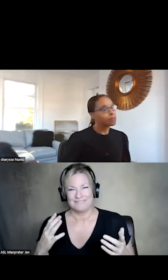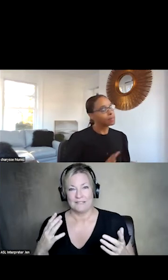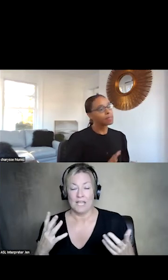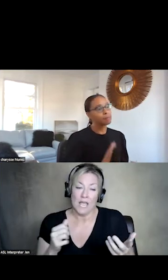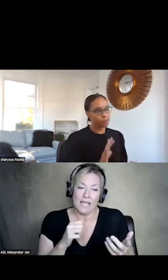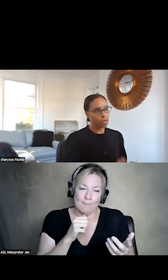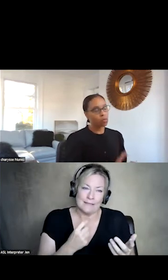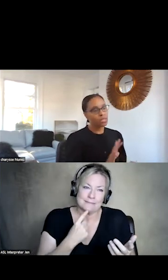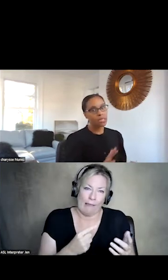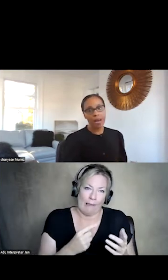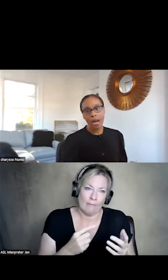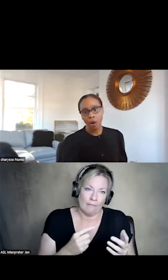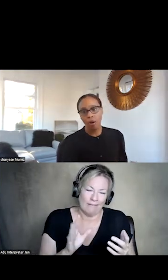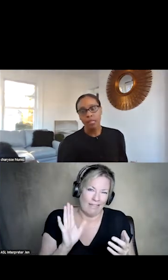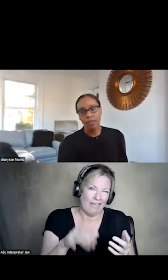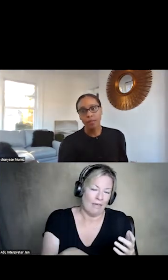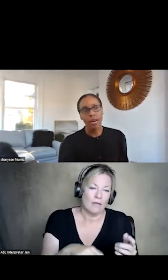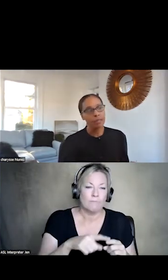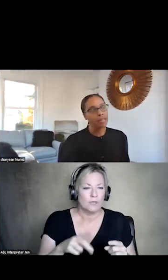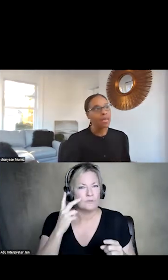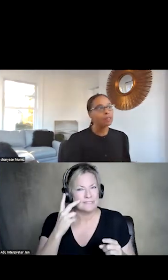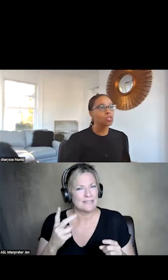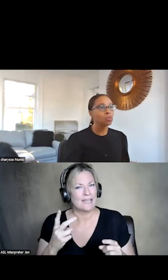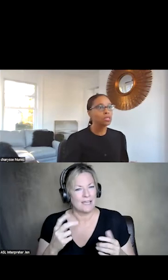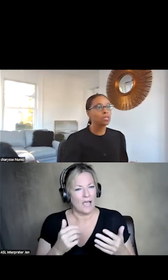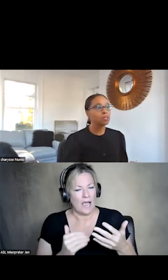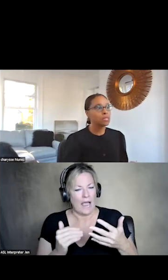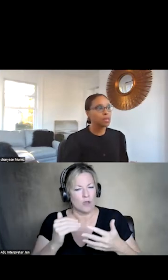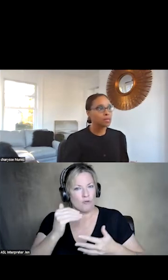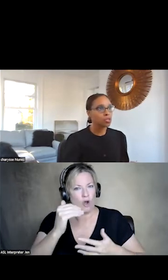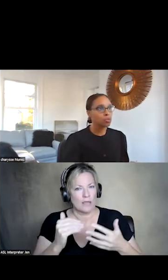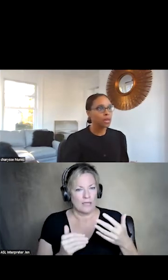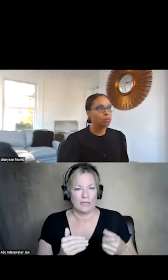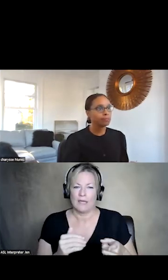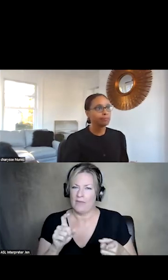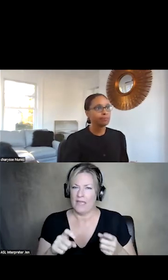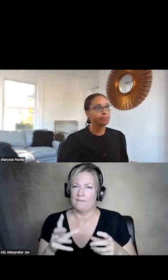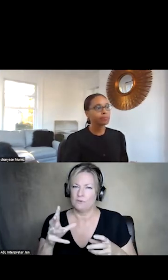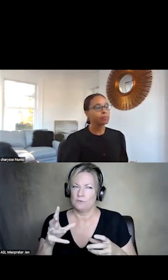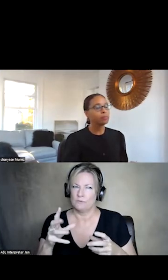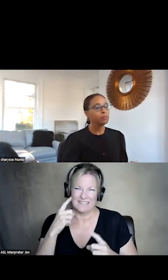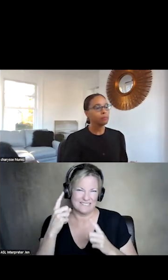it, but we see the hierarchy here, and that certainly needs to be taken into account.